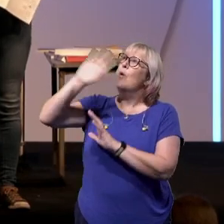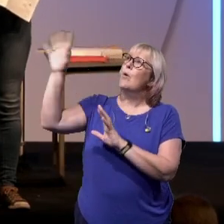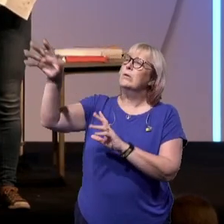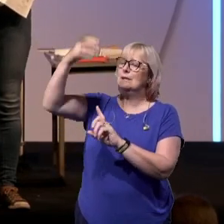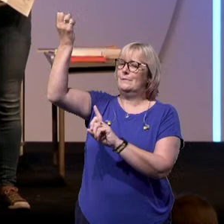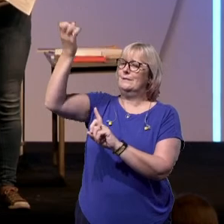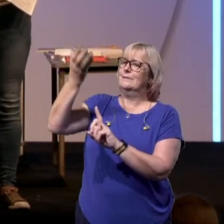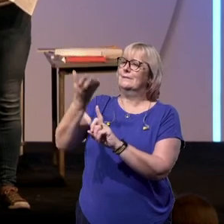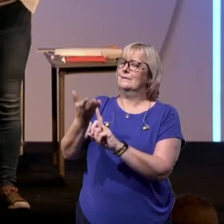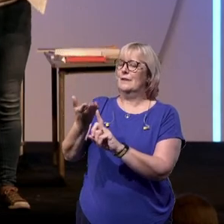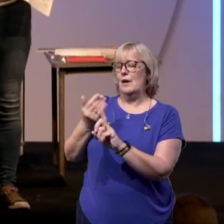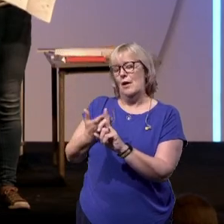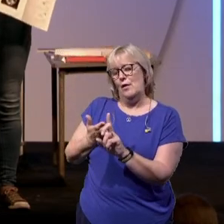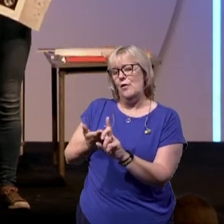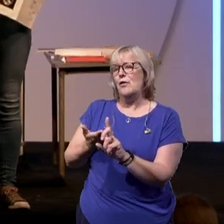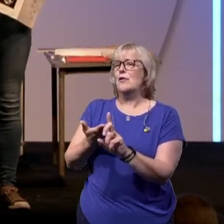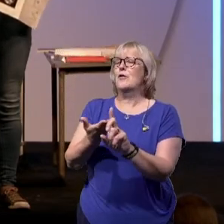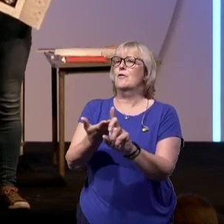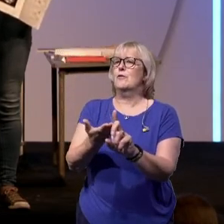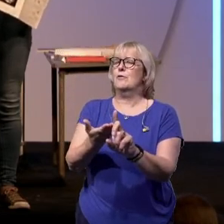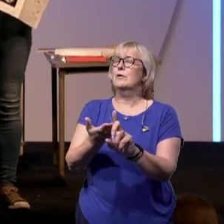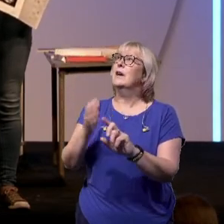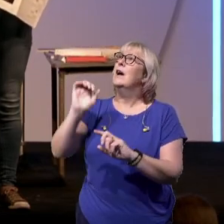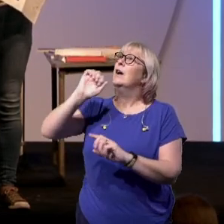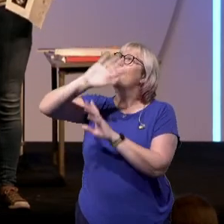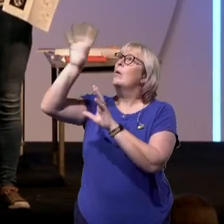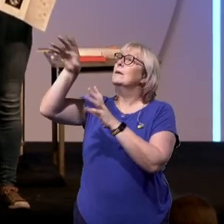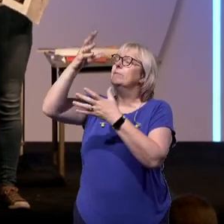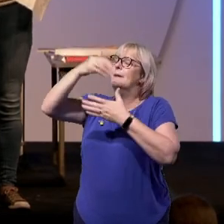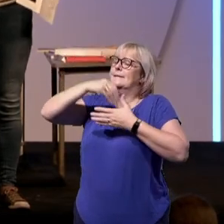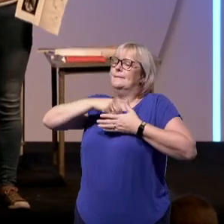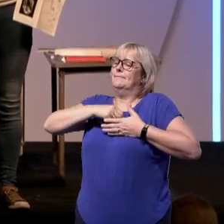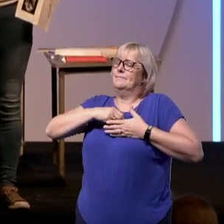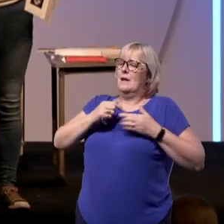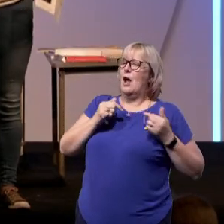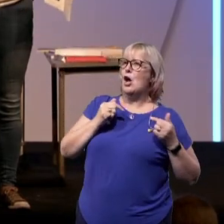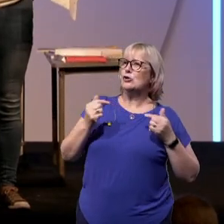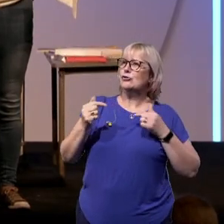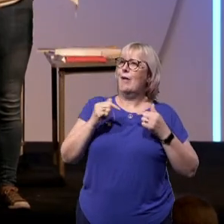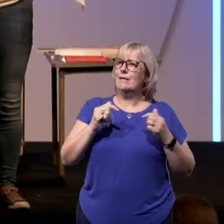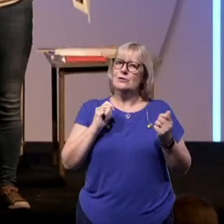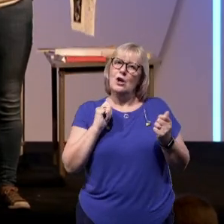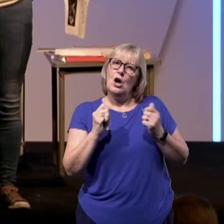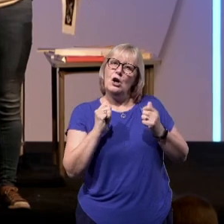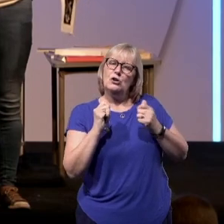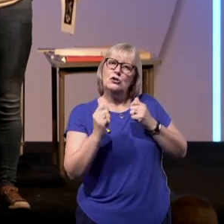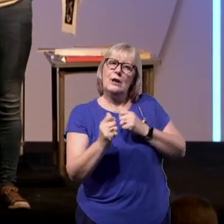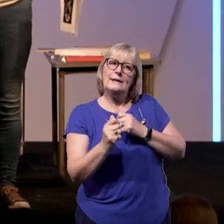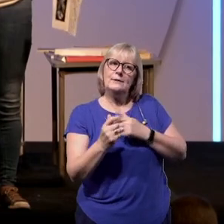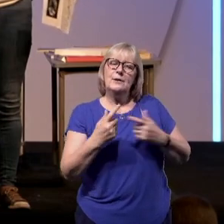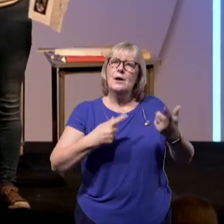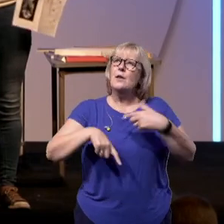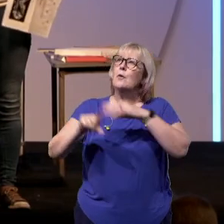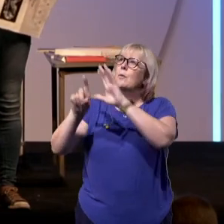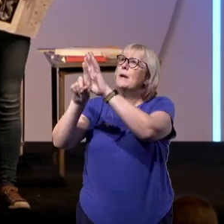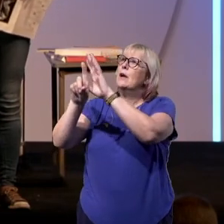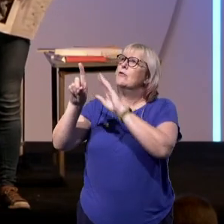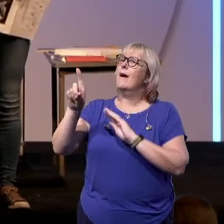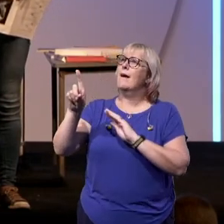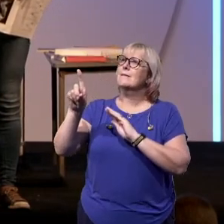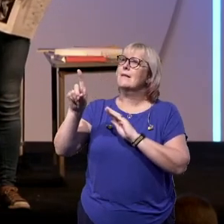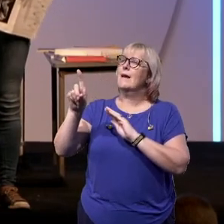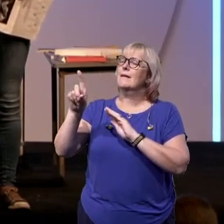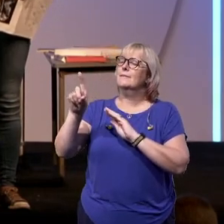and your work in our own hearts. You'll challenge us and change us to become more Christ-like, to stop thinking